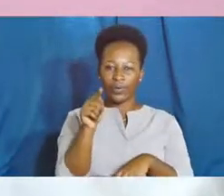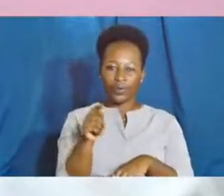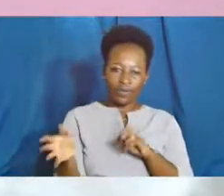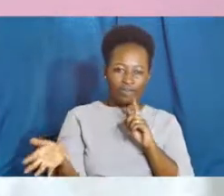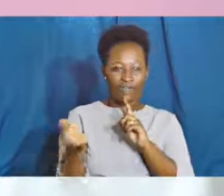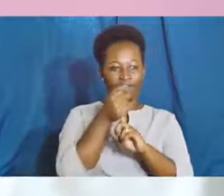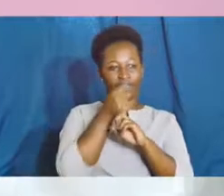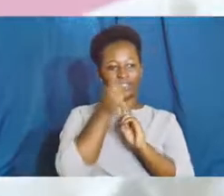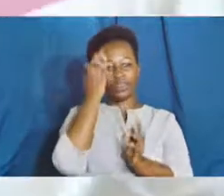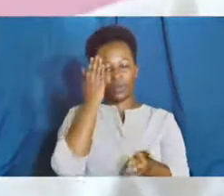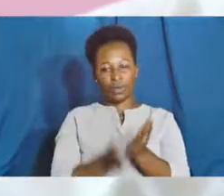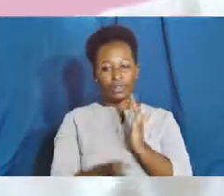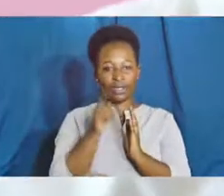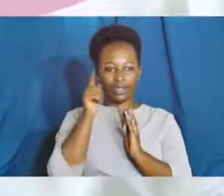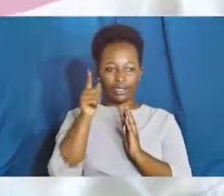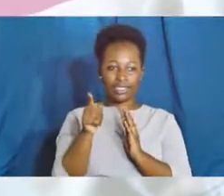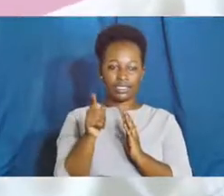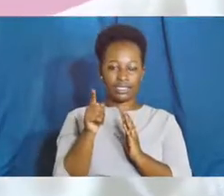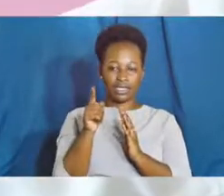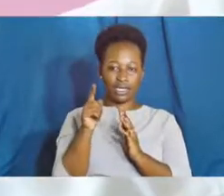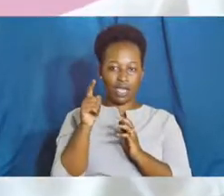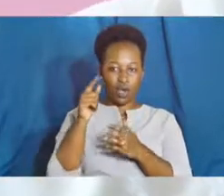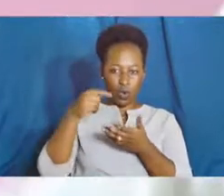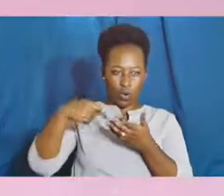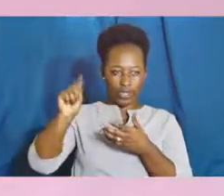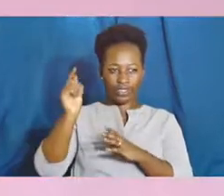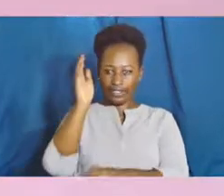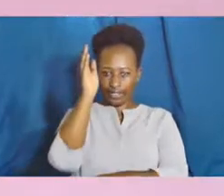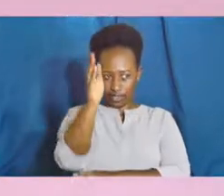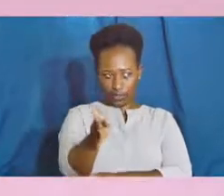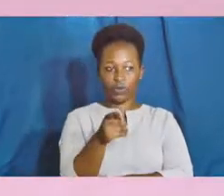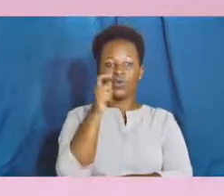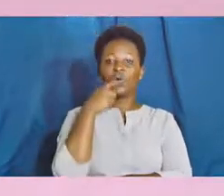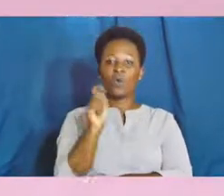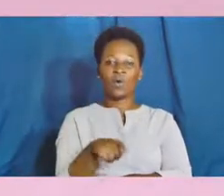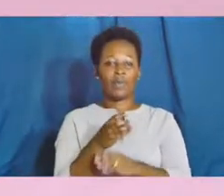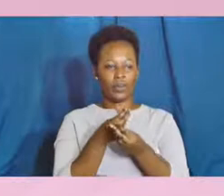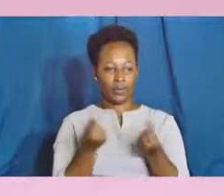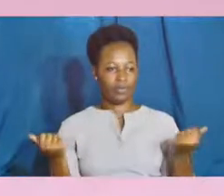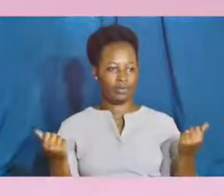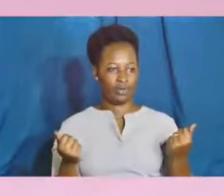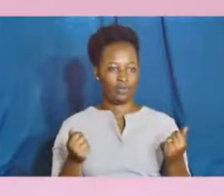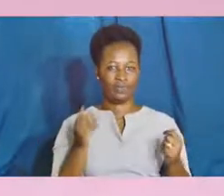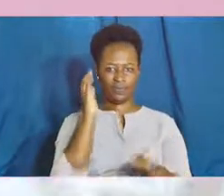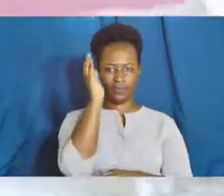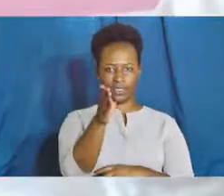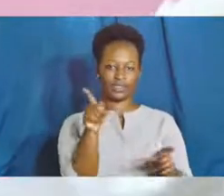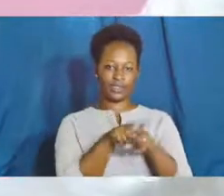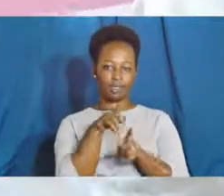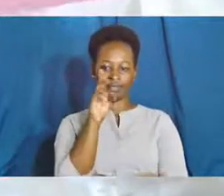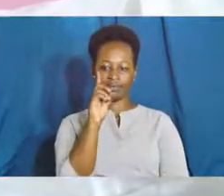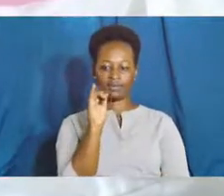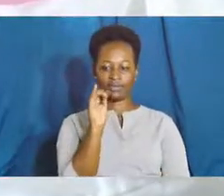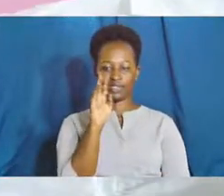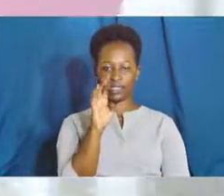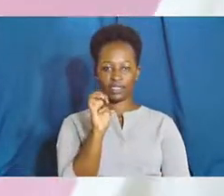find whether this is really a correct direction? You have now to solve. You understand? So let's